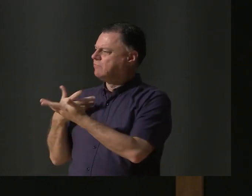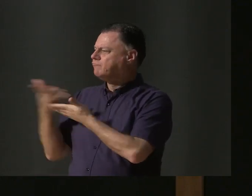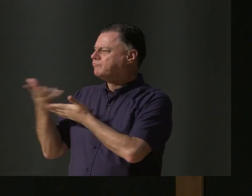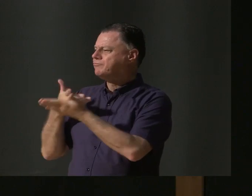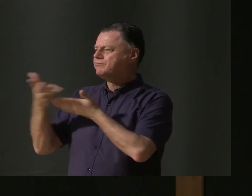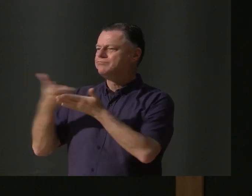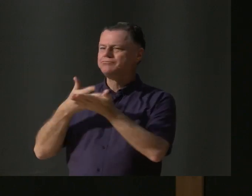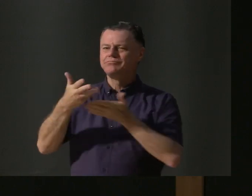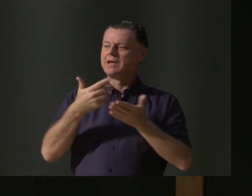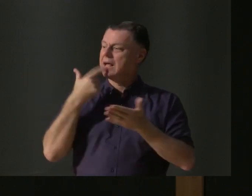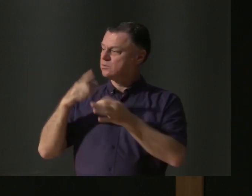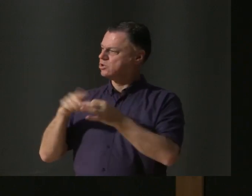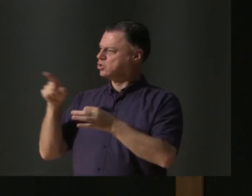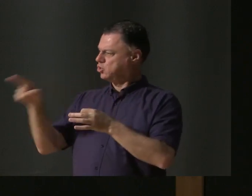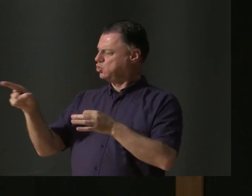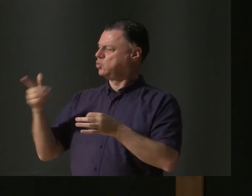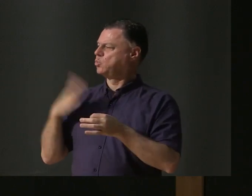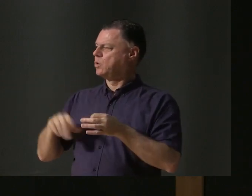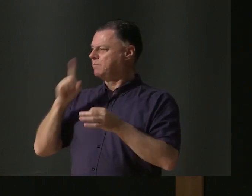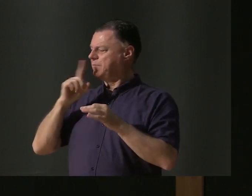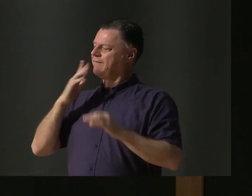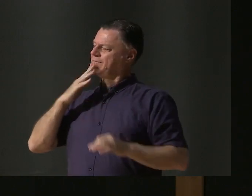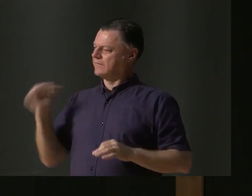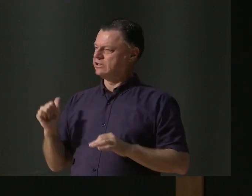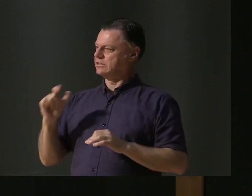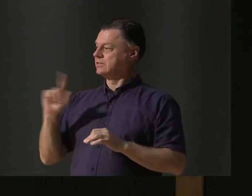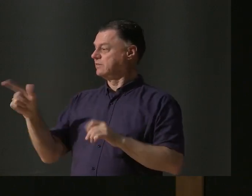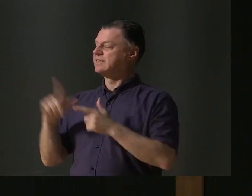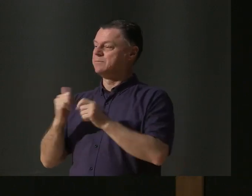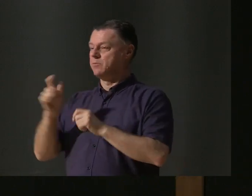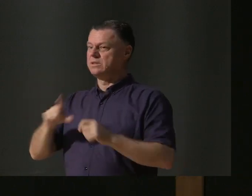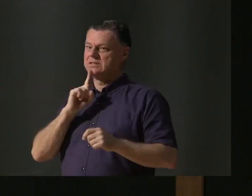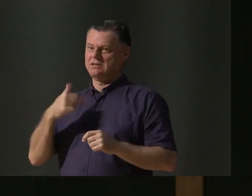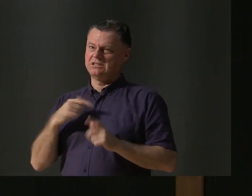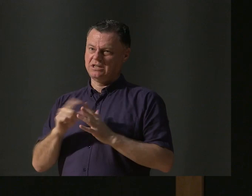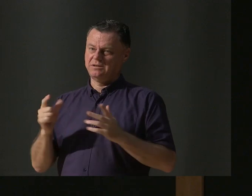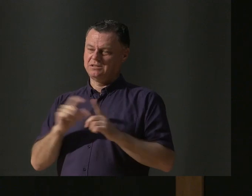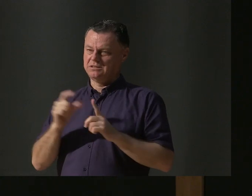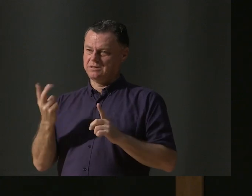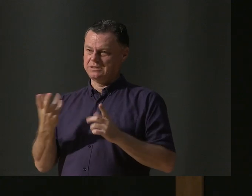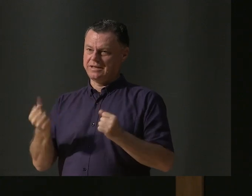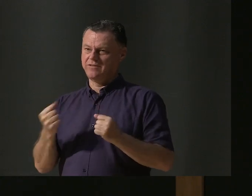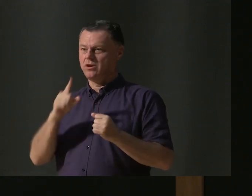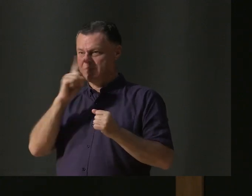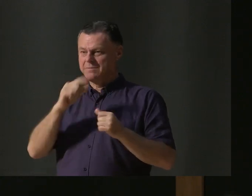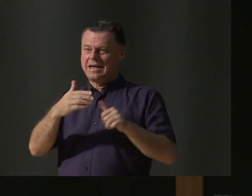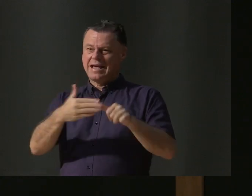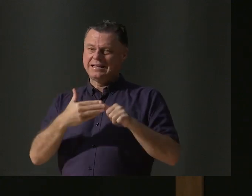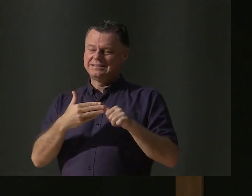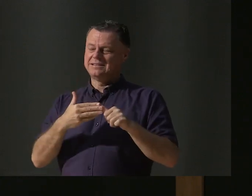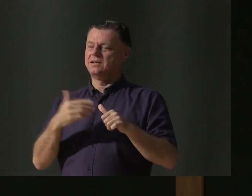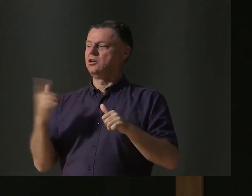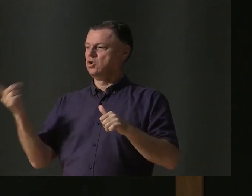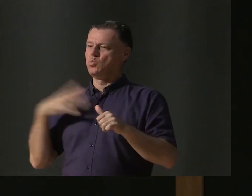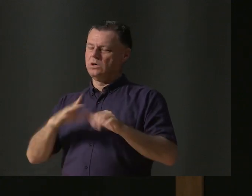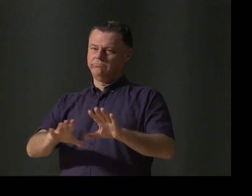what do you wish people would stop saying when you told them that you had diabetes? Now I'm going to share this